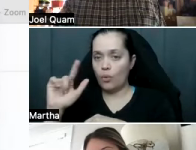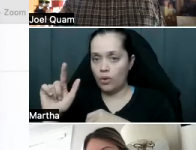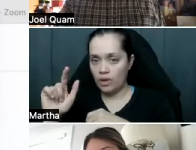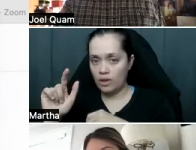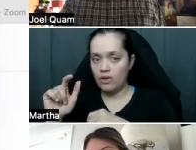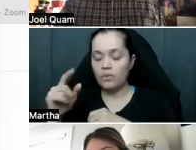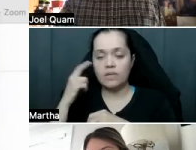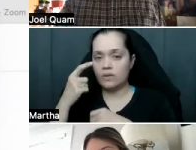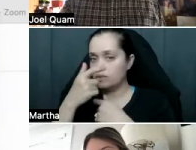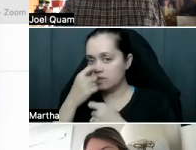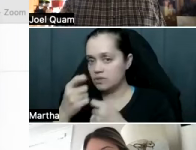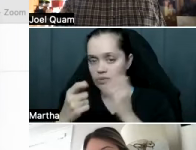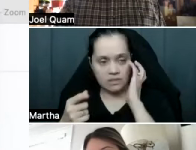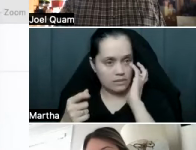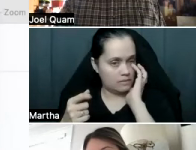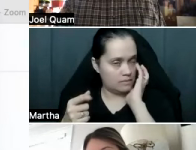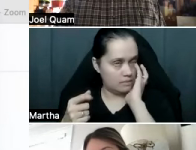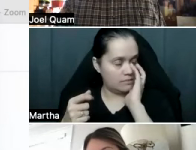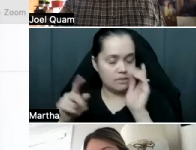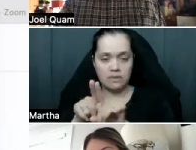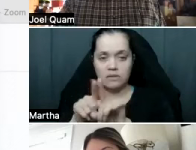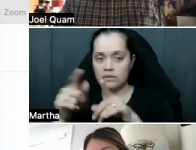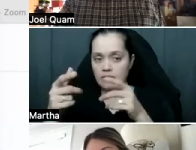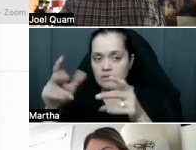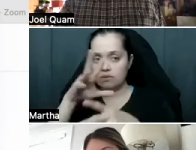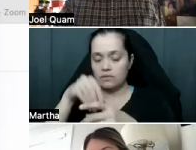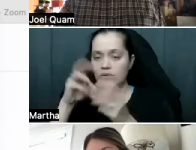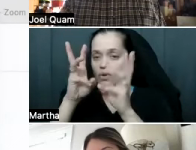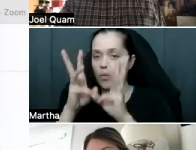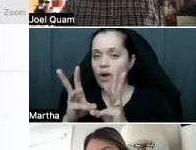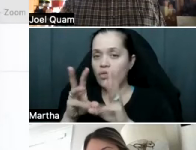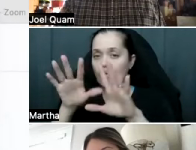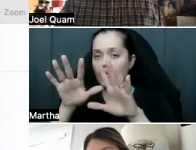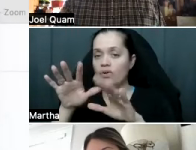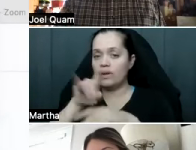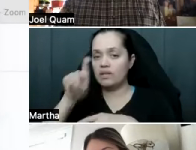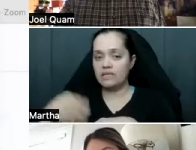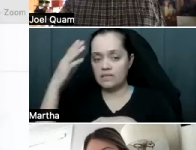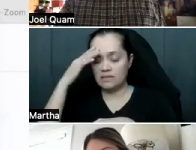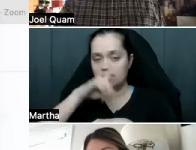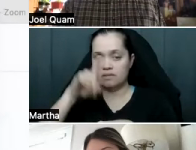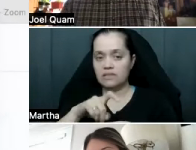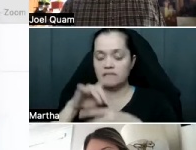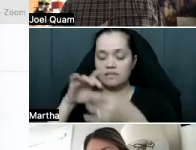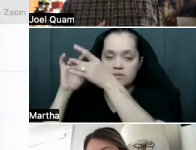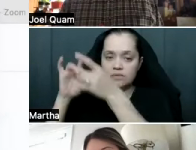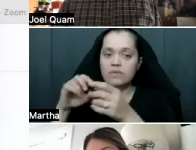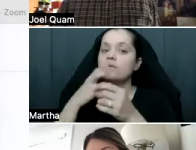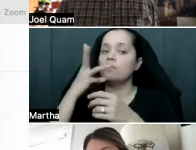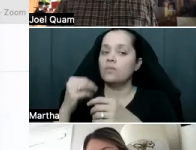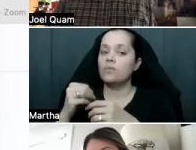which I found interesting. And then I also included the weather in Texas, which everyone knows Texas is usually associated with warm